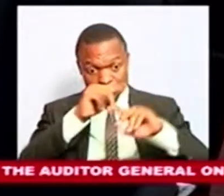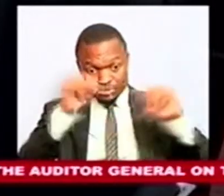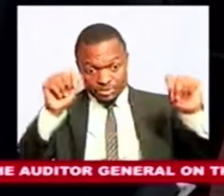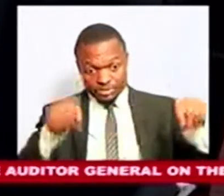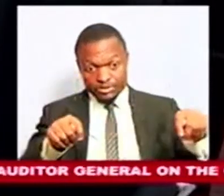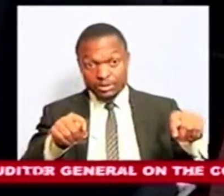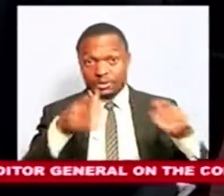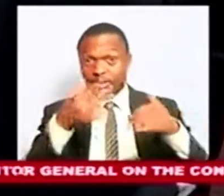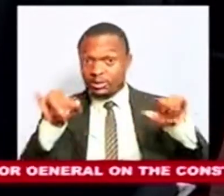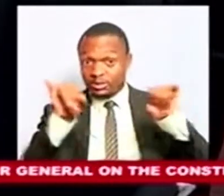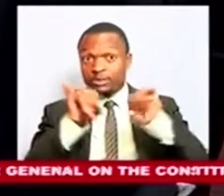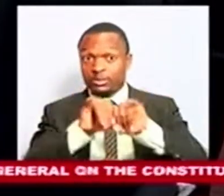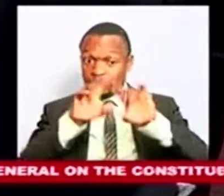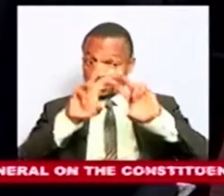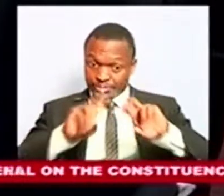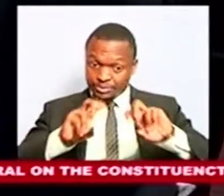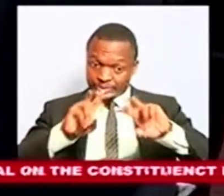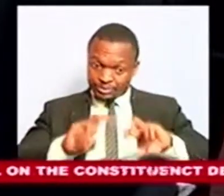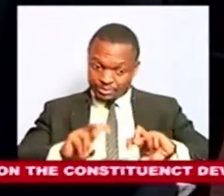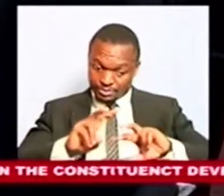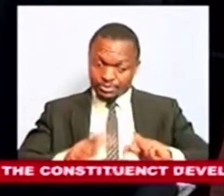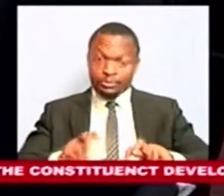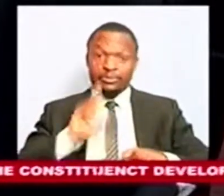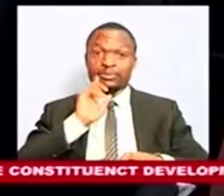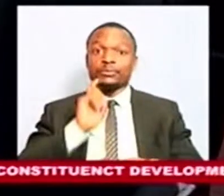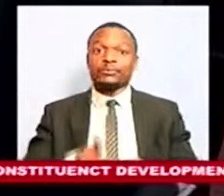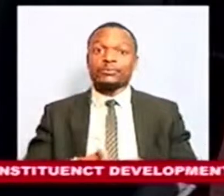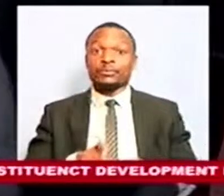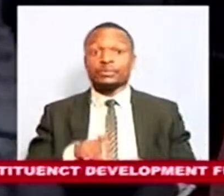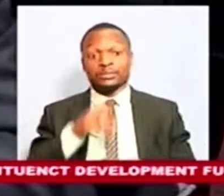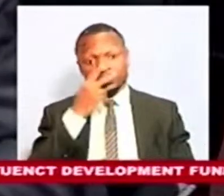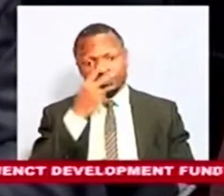It's important we check. We should be on that ledger.